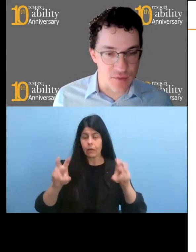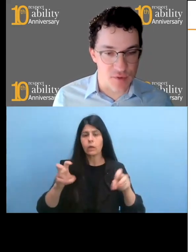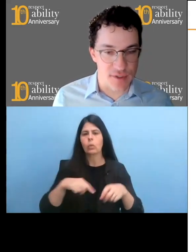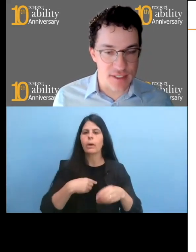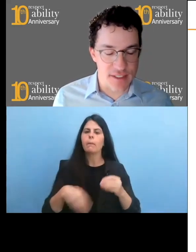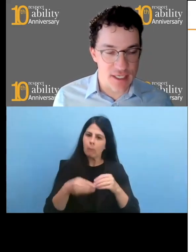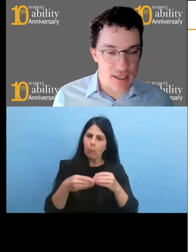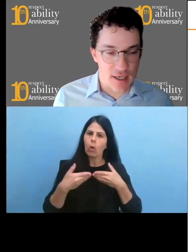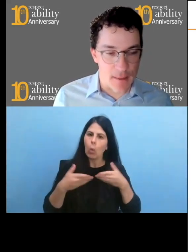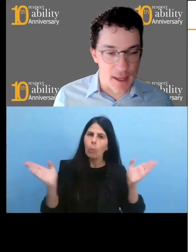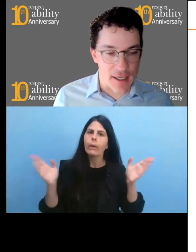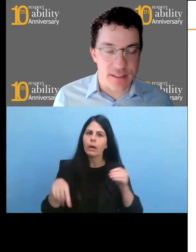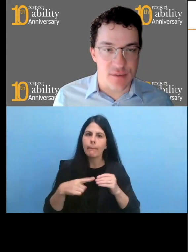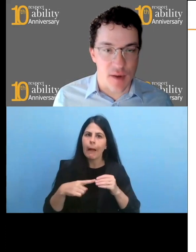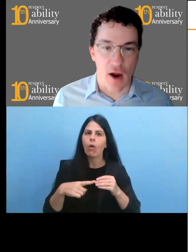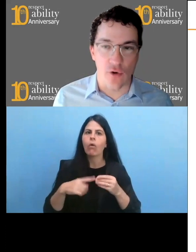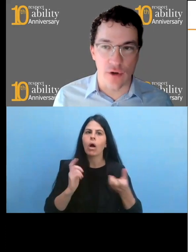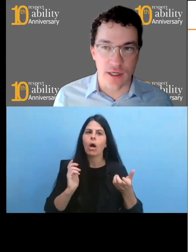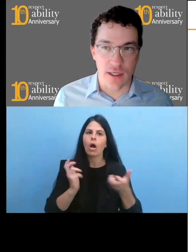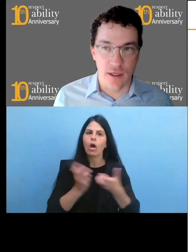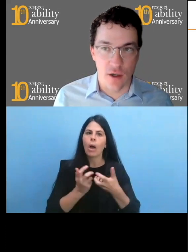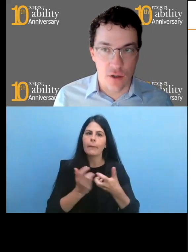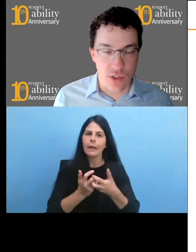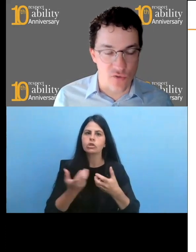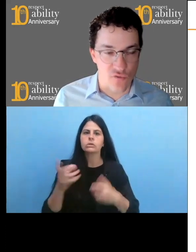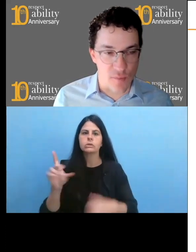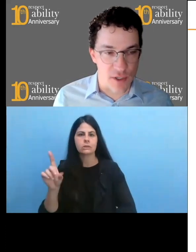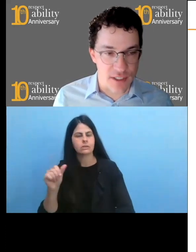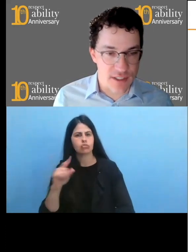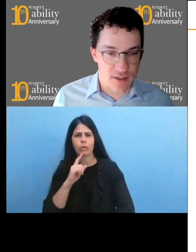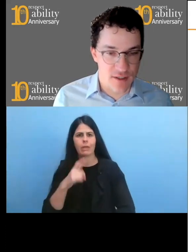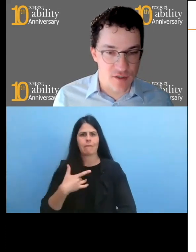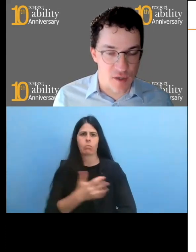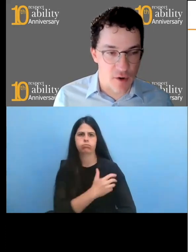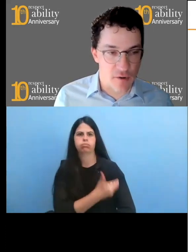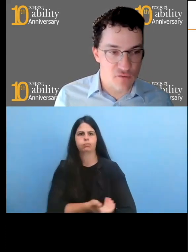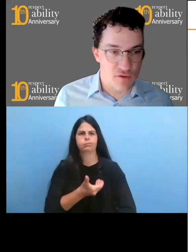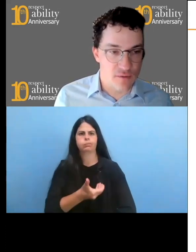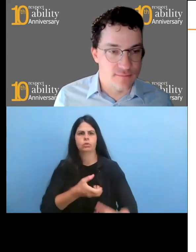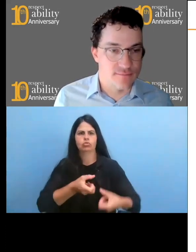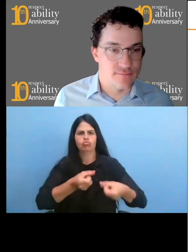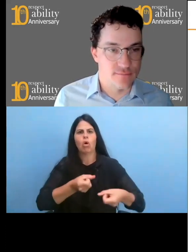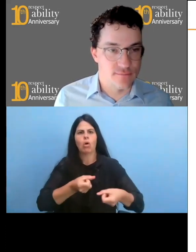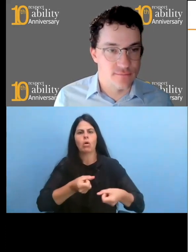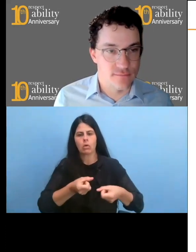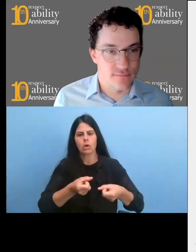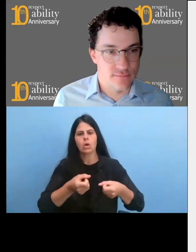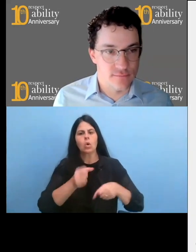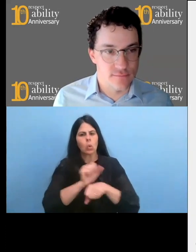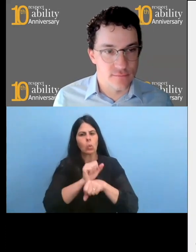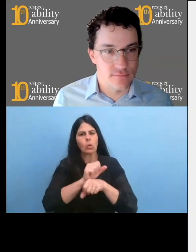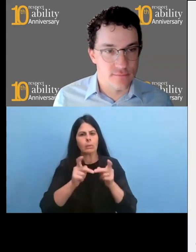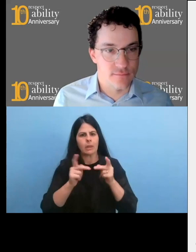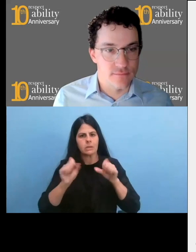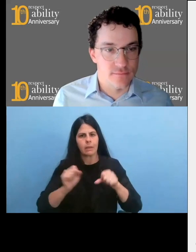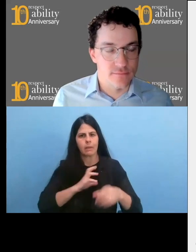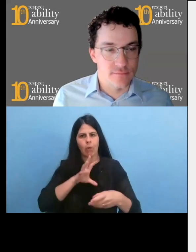about our disabilities, and that is an empowering sort of workplace to be a part of.